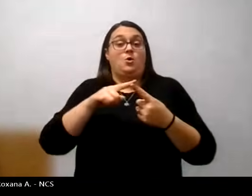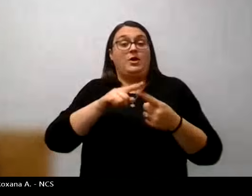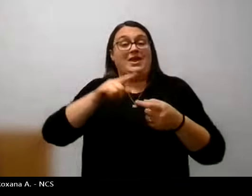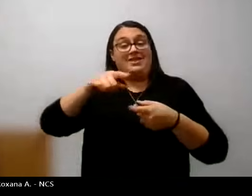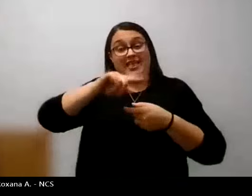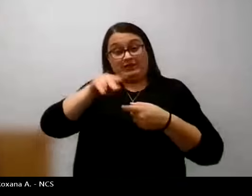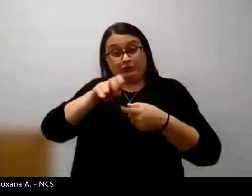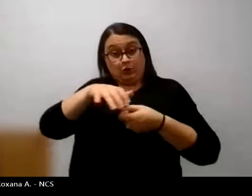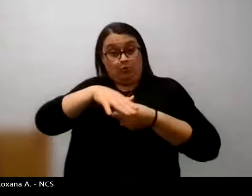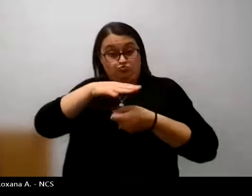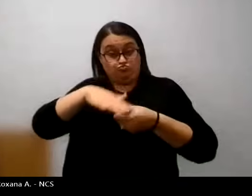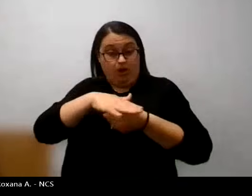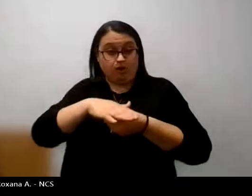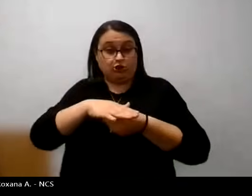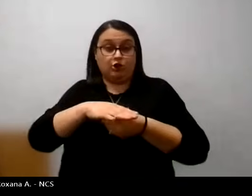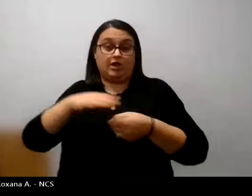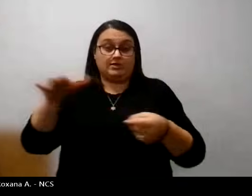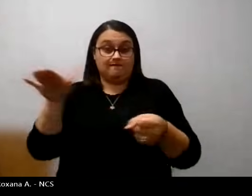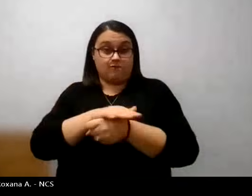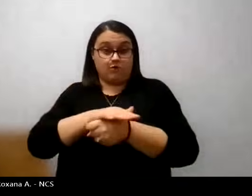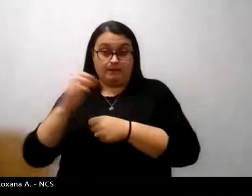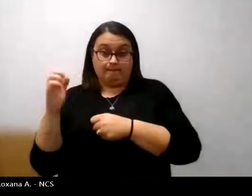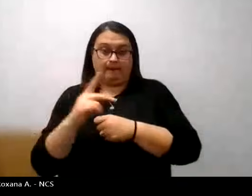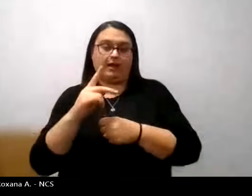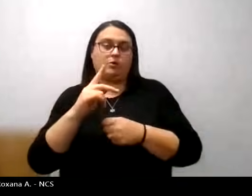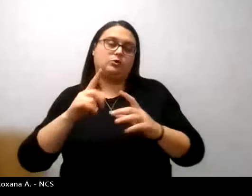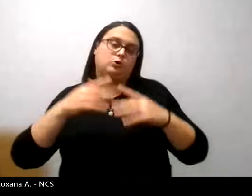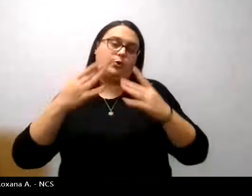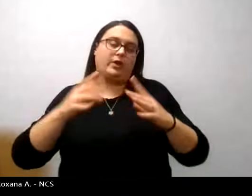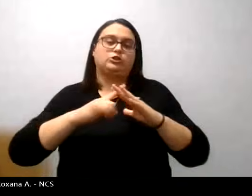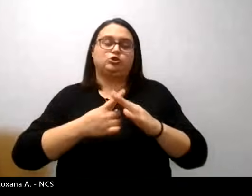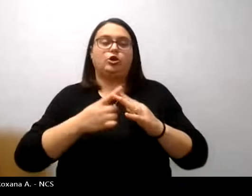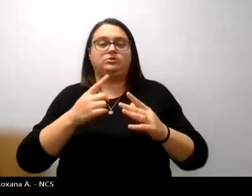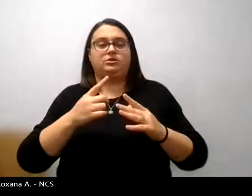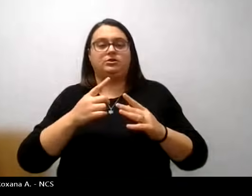fully repressurized, start the process of lifting the boil water advisory.